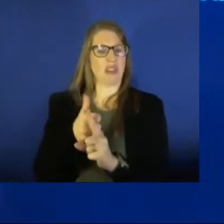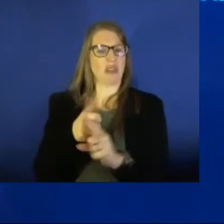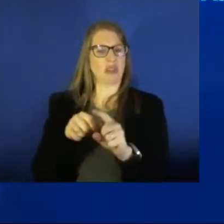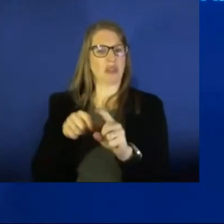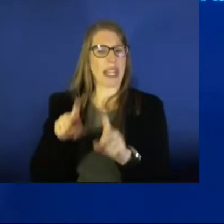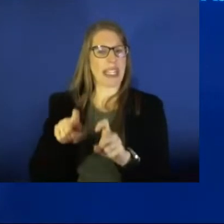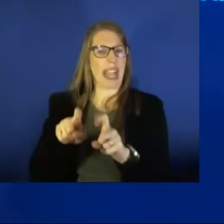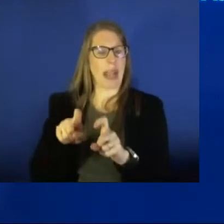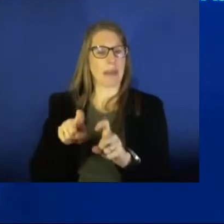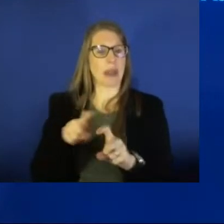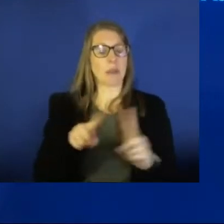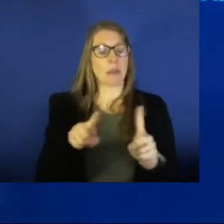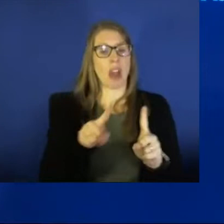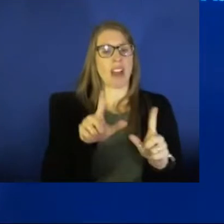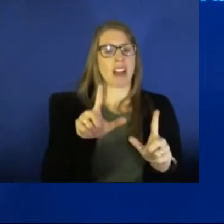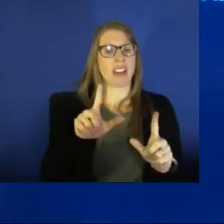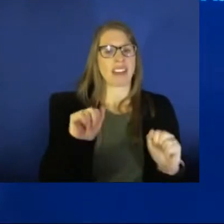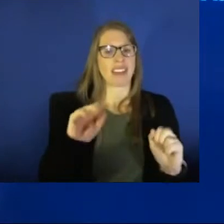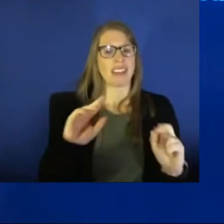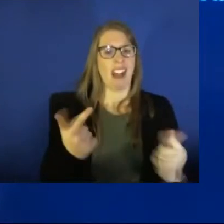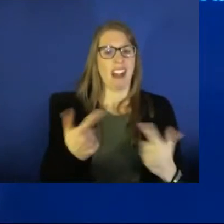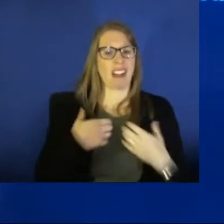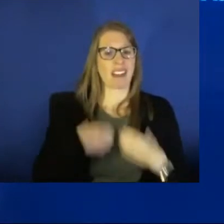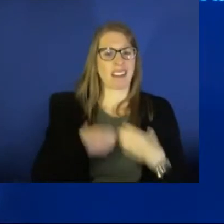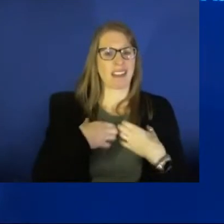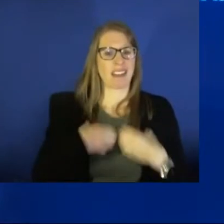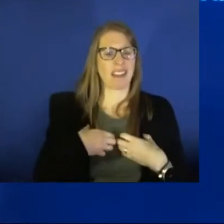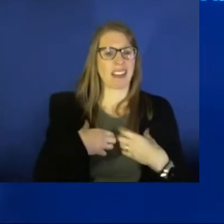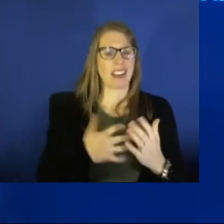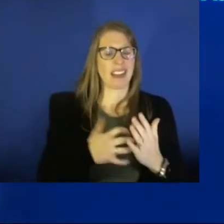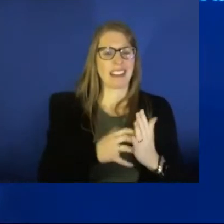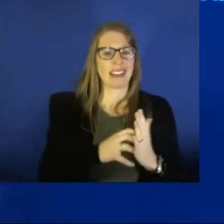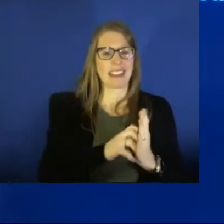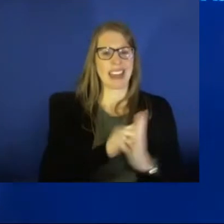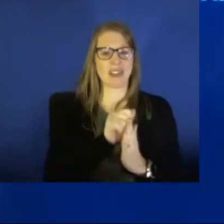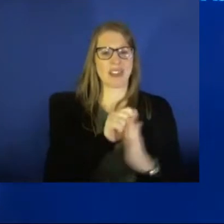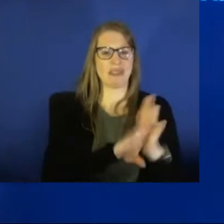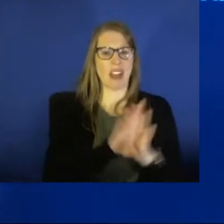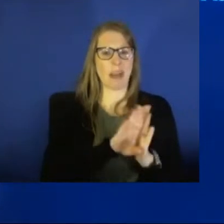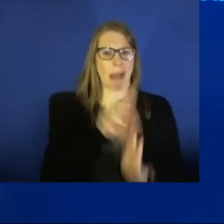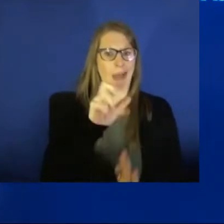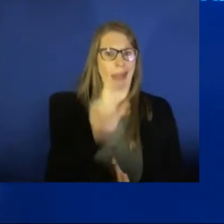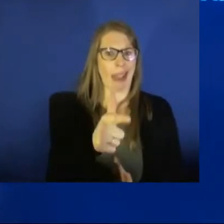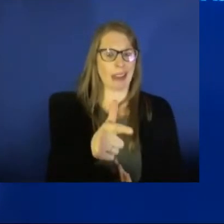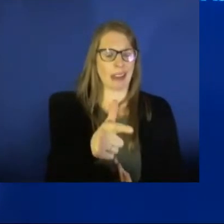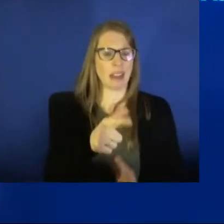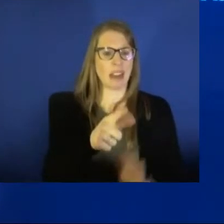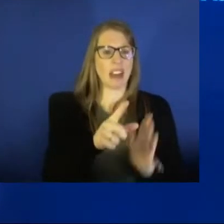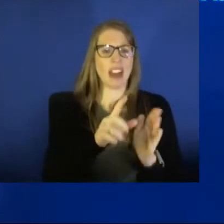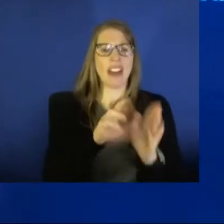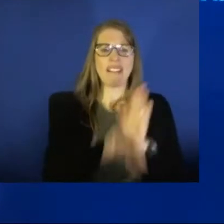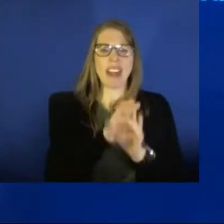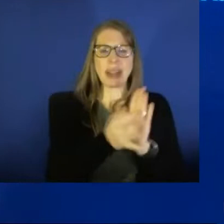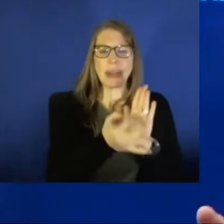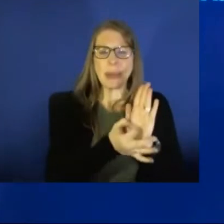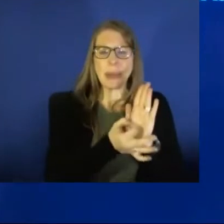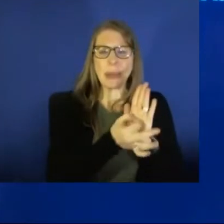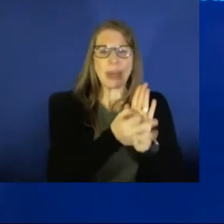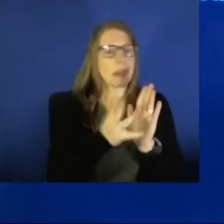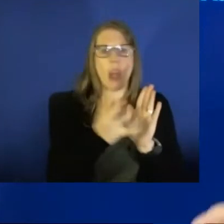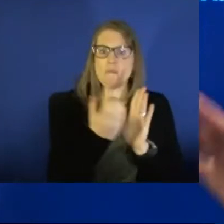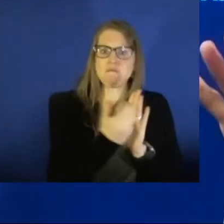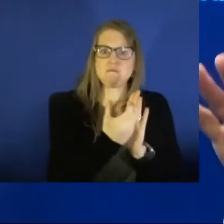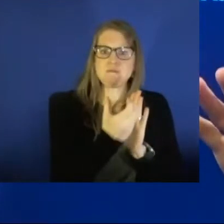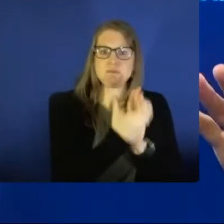too late, and you don't find small nodules. You find big nodules because they've started to cause disease, and that's when you know it. And at that point, therapy can be